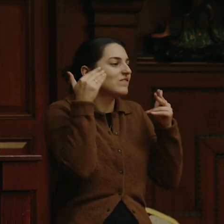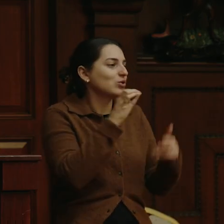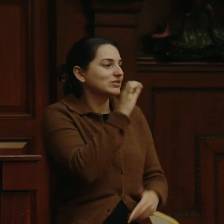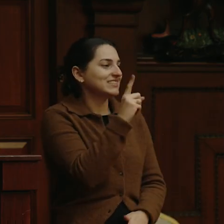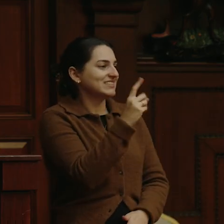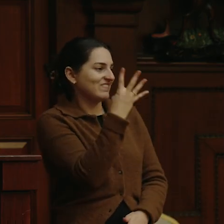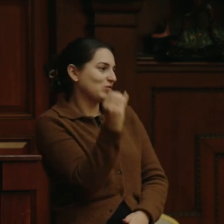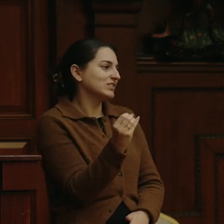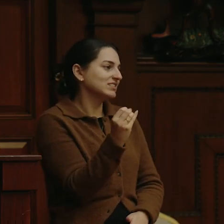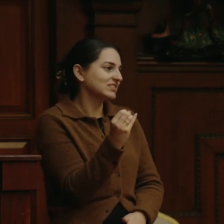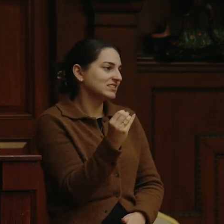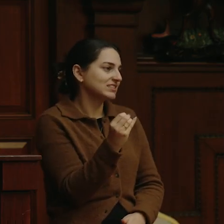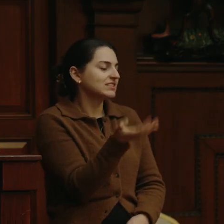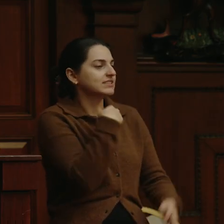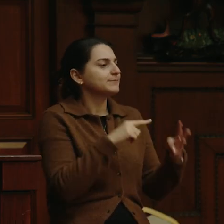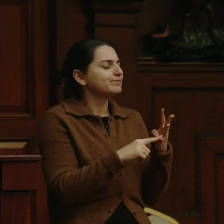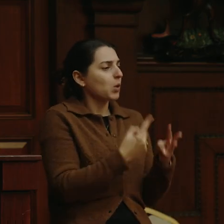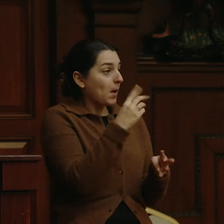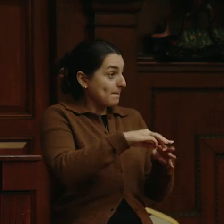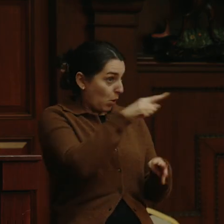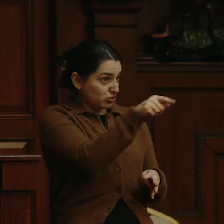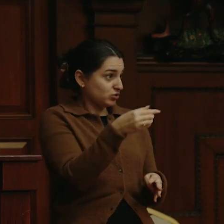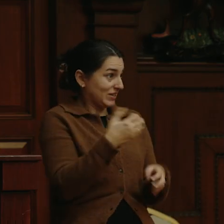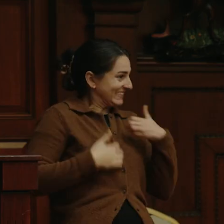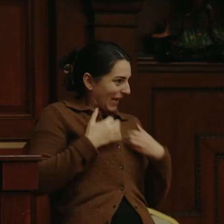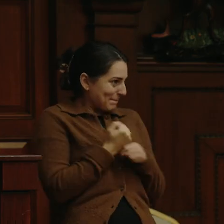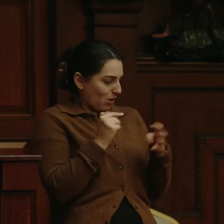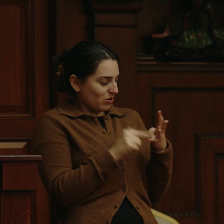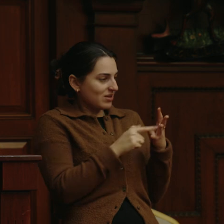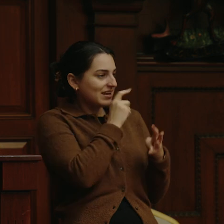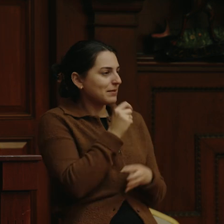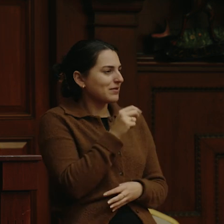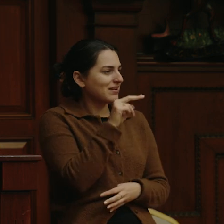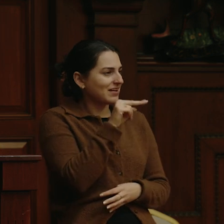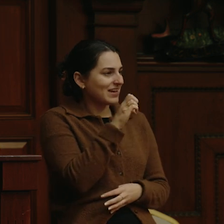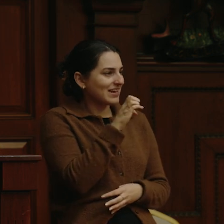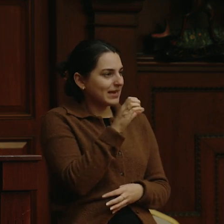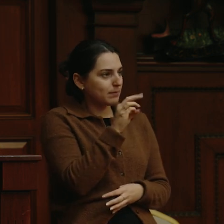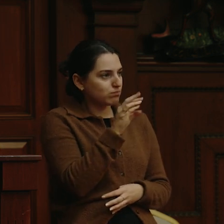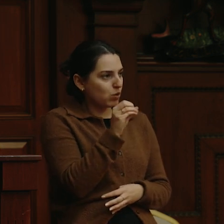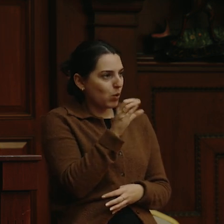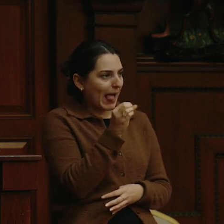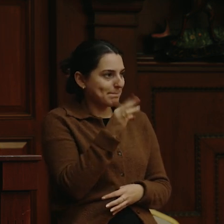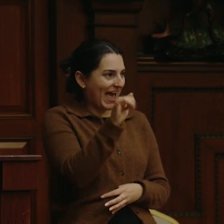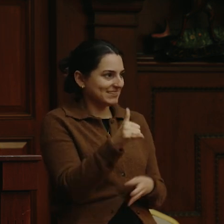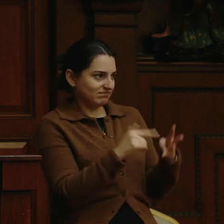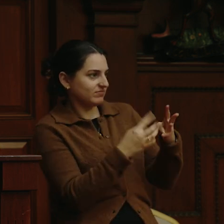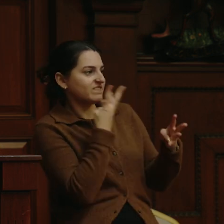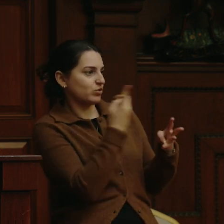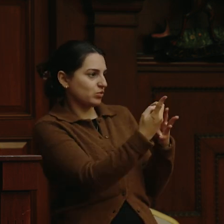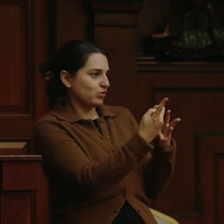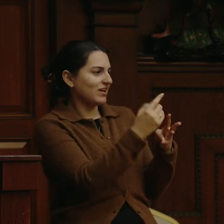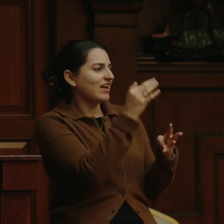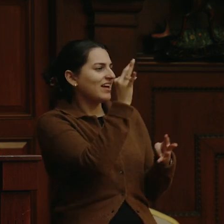CD40. And the one that probably most people are excited about is called nipocalimab, and that targets a thing